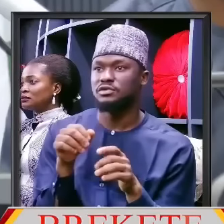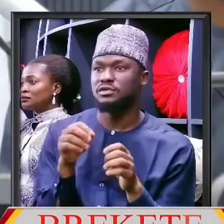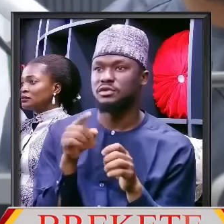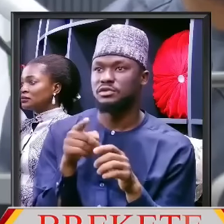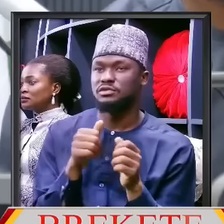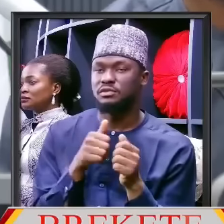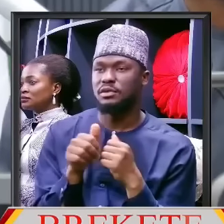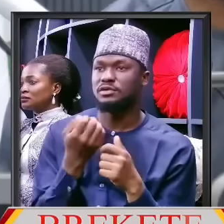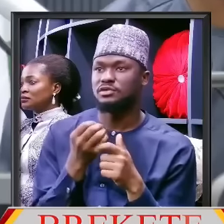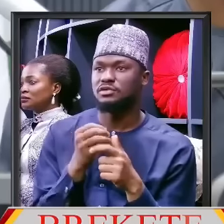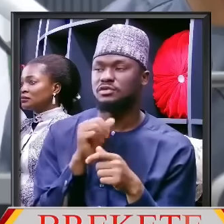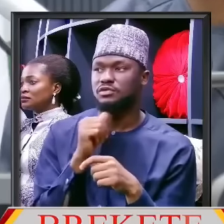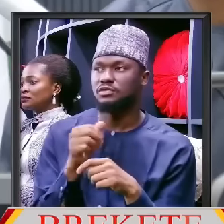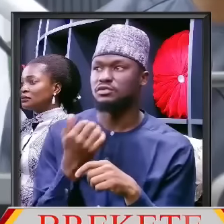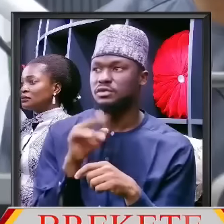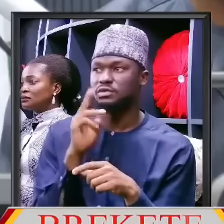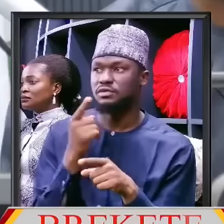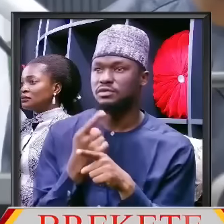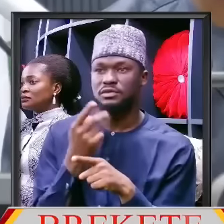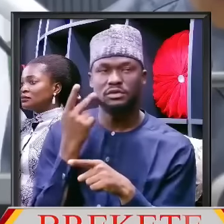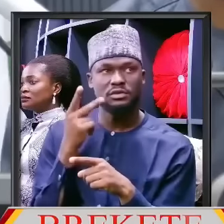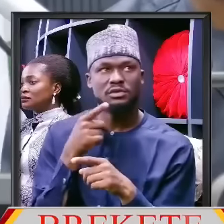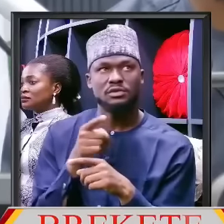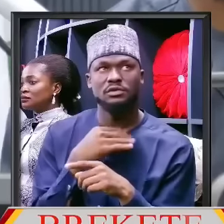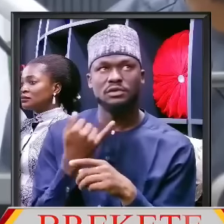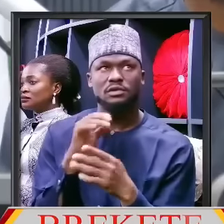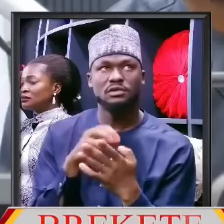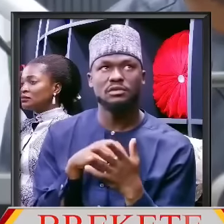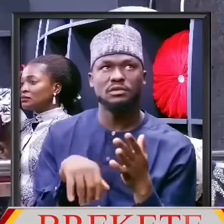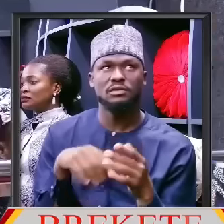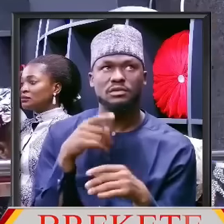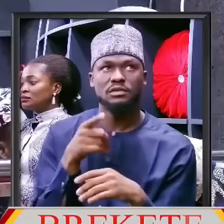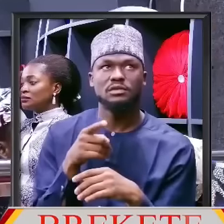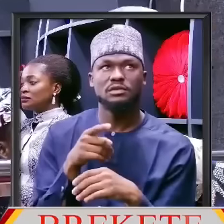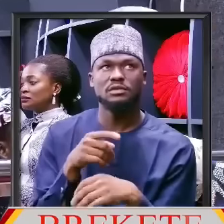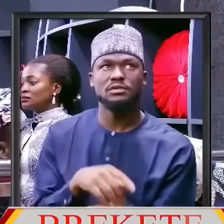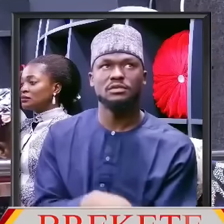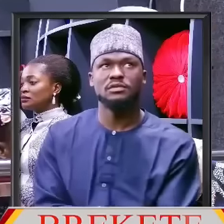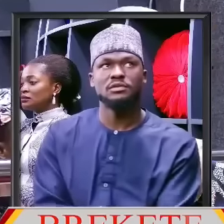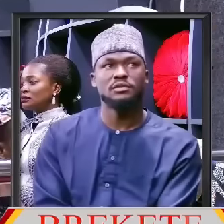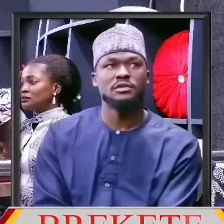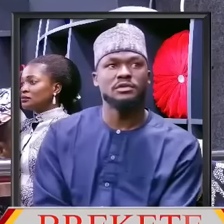pass or you no pass. They go just look you and then they go come out you.